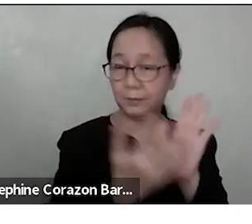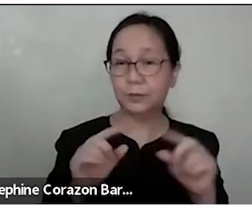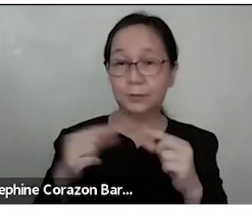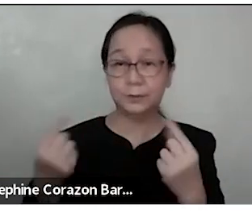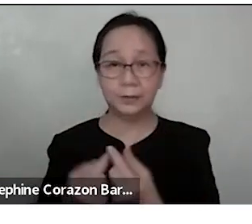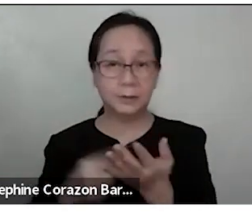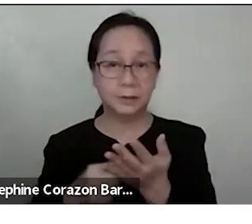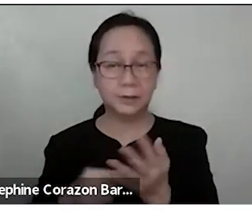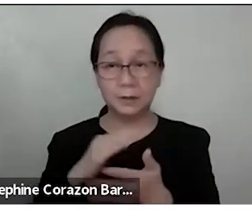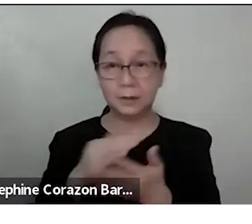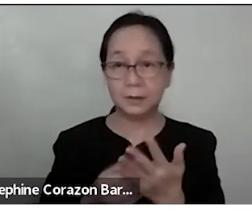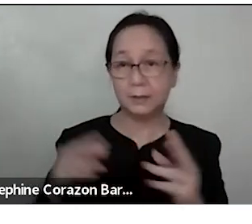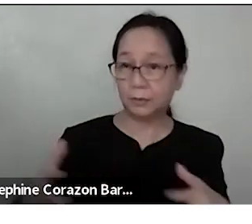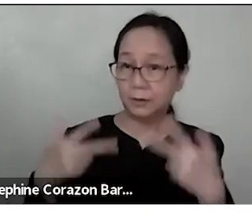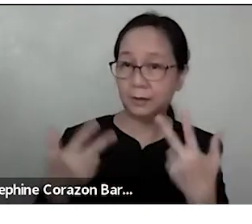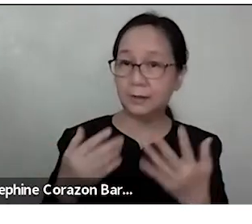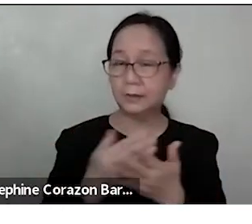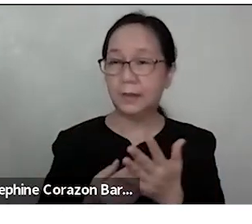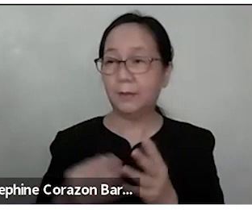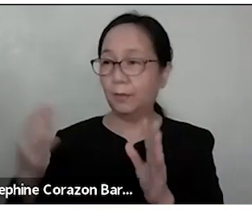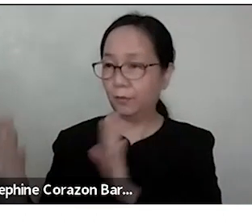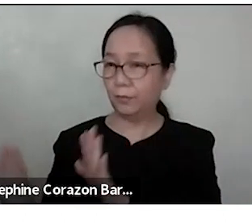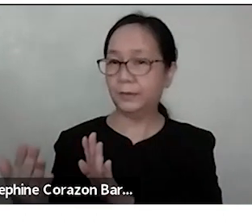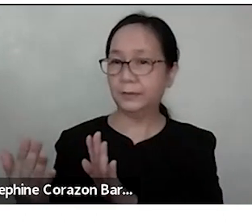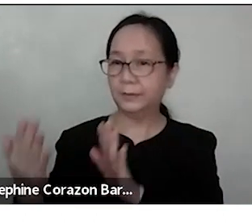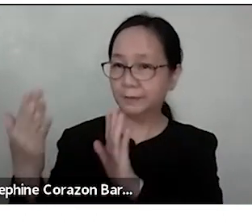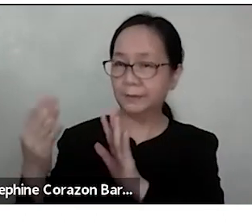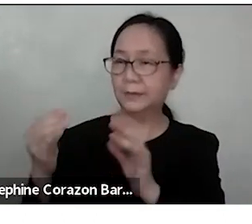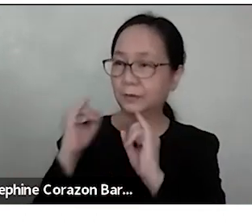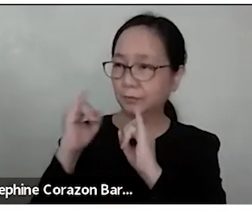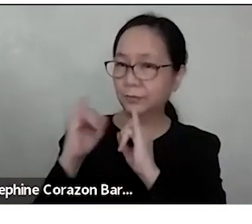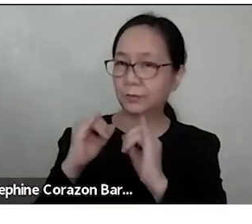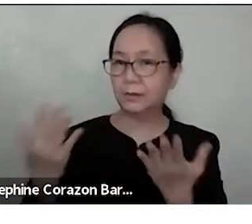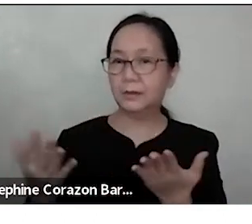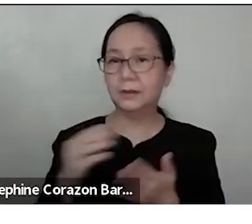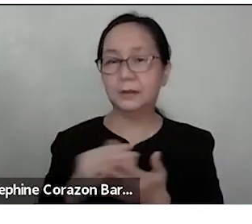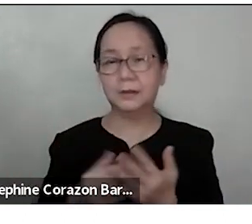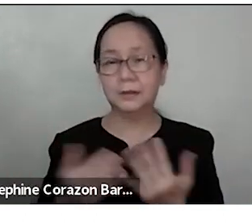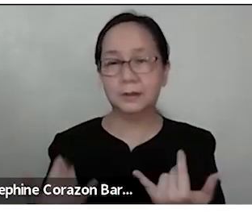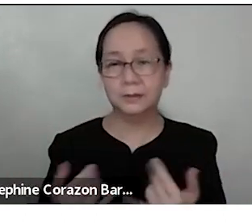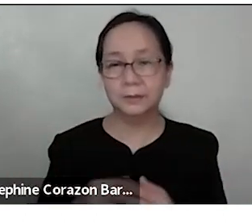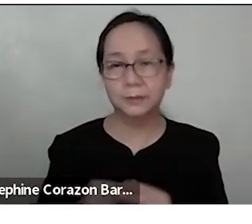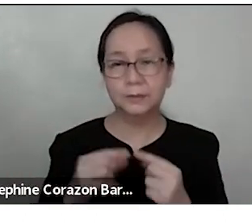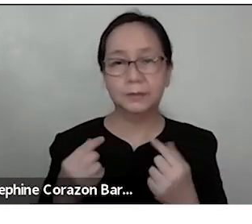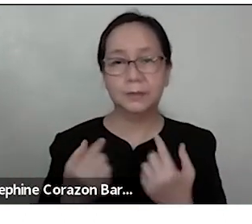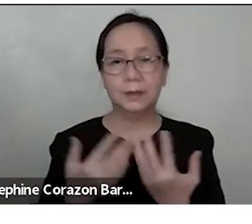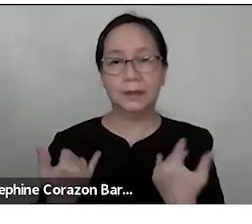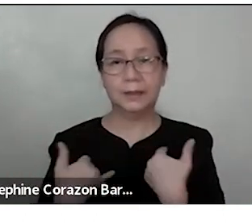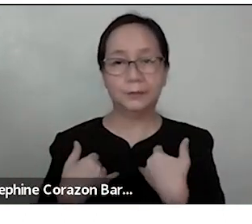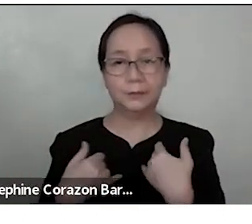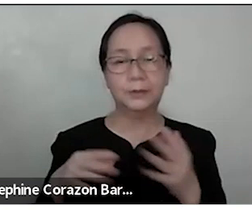Some did it online. Some had one-on-one face-to-face interviews, and some did a combination of these.